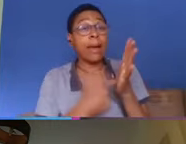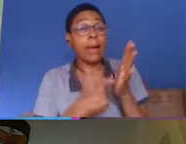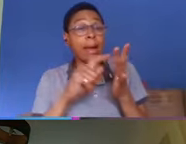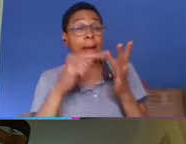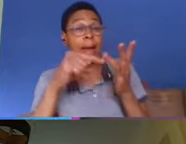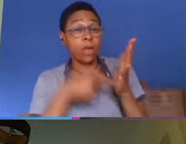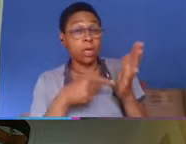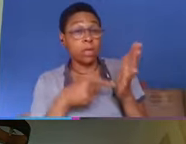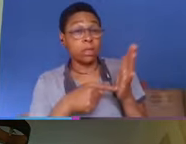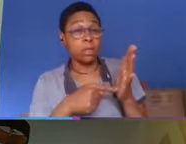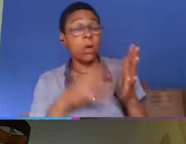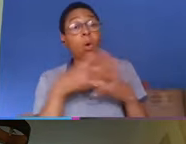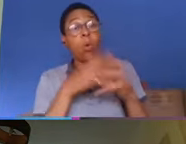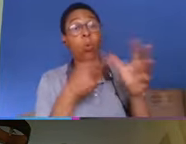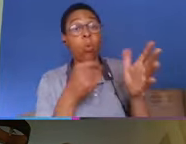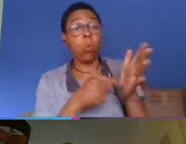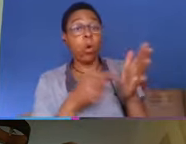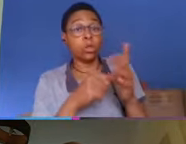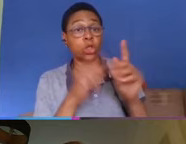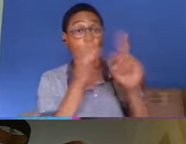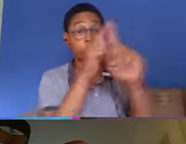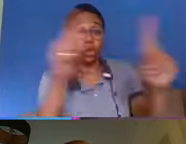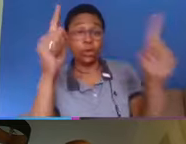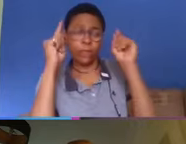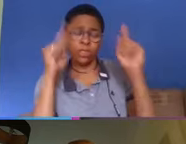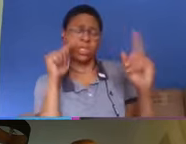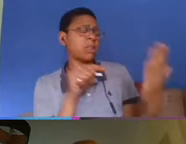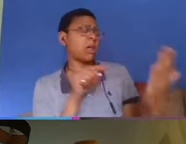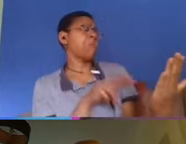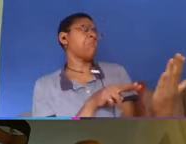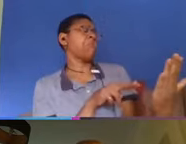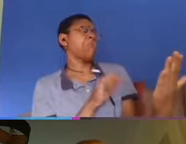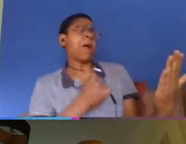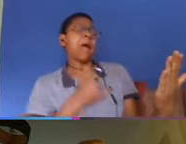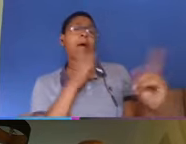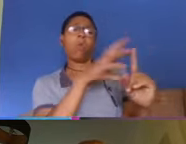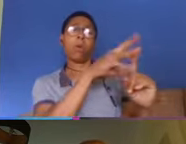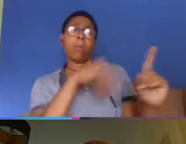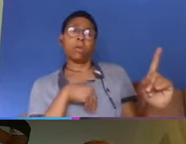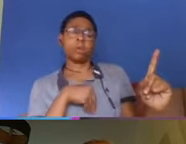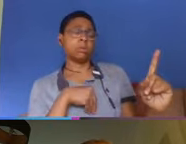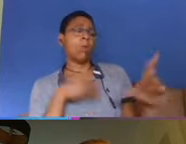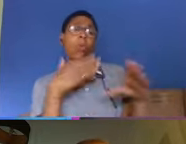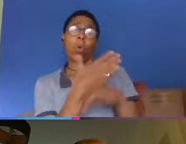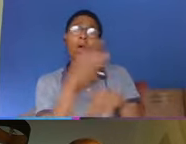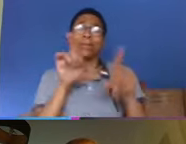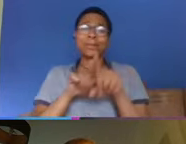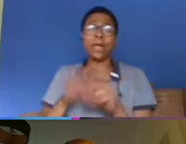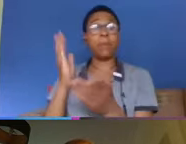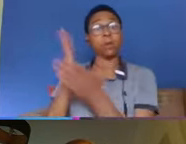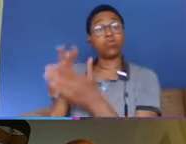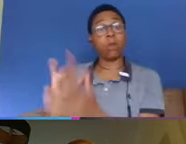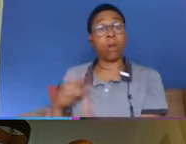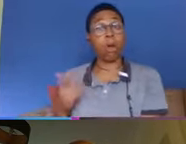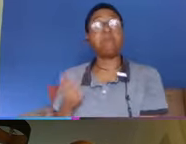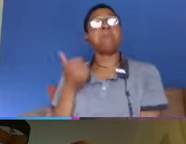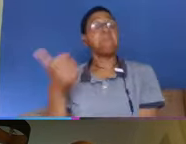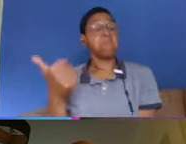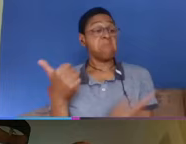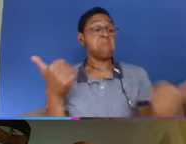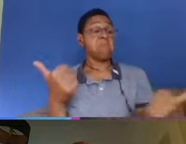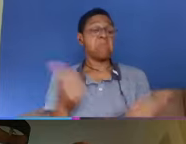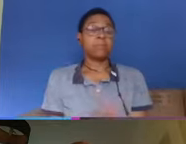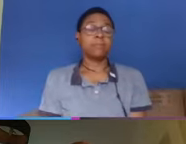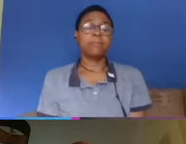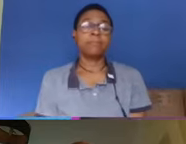And they noted that their models worked exactly the same as what it actually did in real life. So that's always good to find out. So